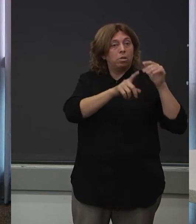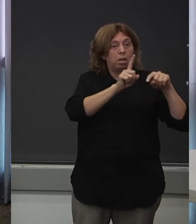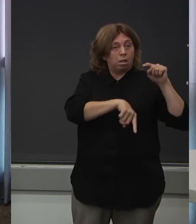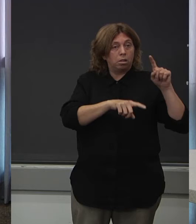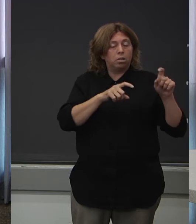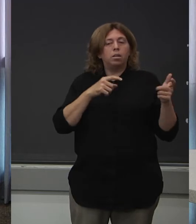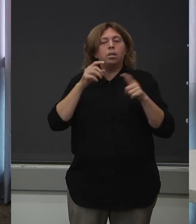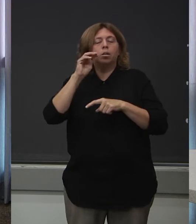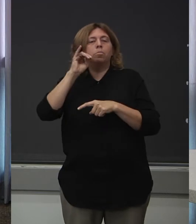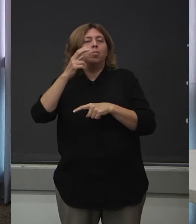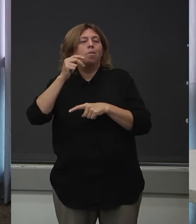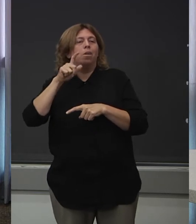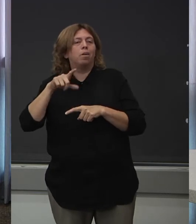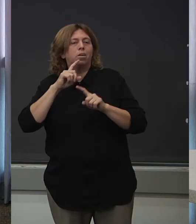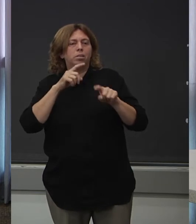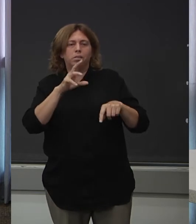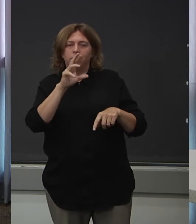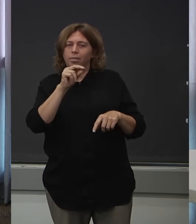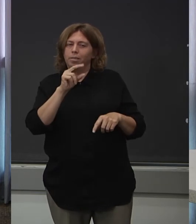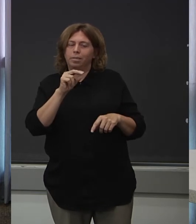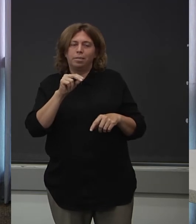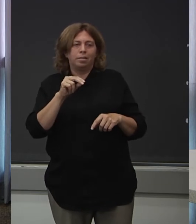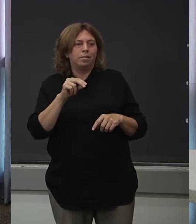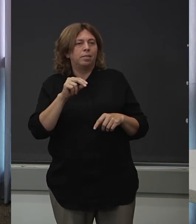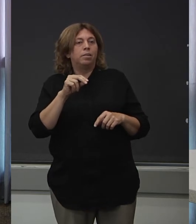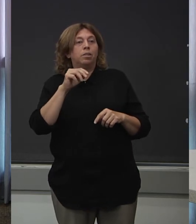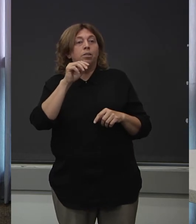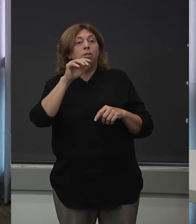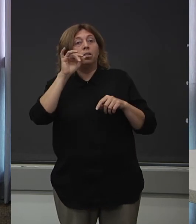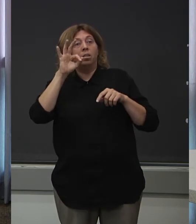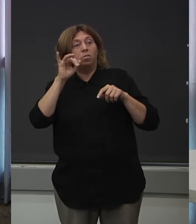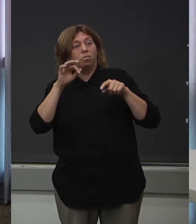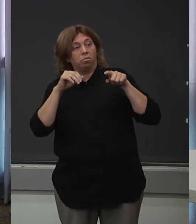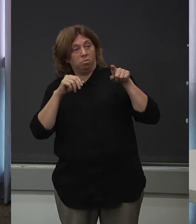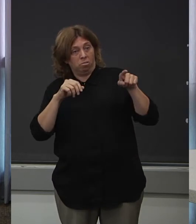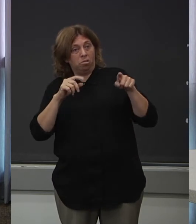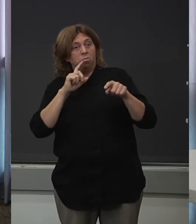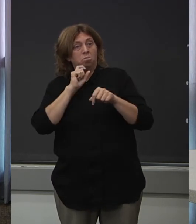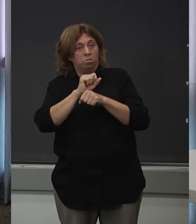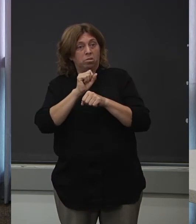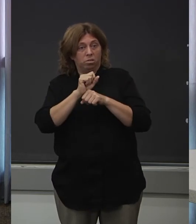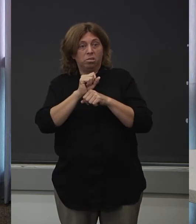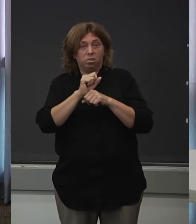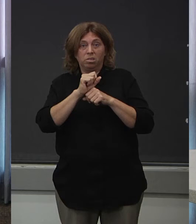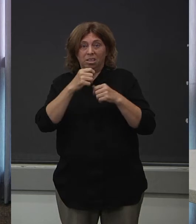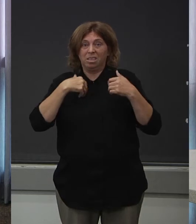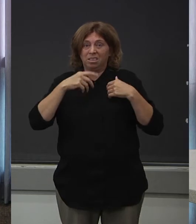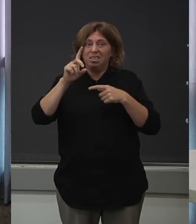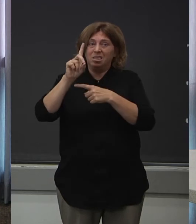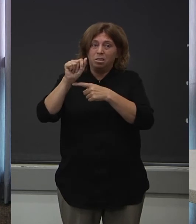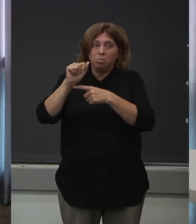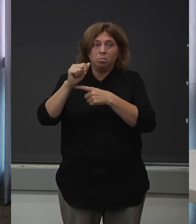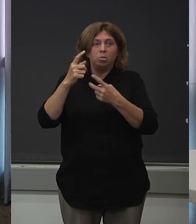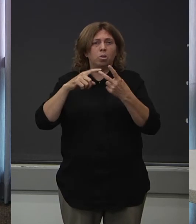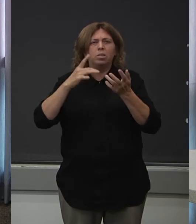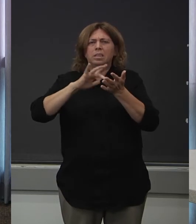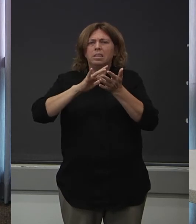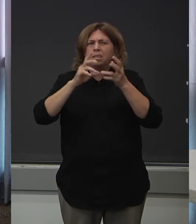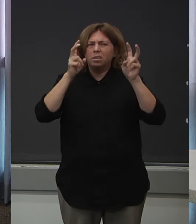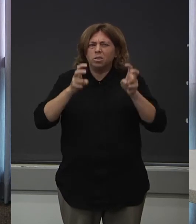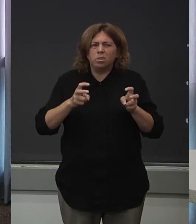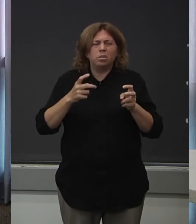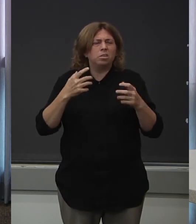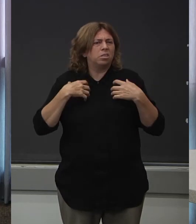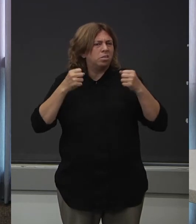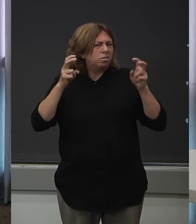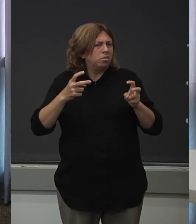have a bona fide disability or medical issue, the employer has an obligation to engage with them about ways that